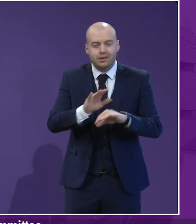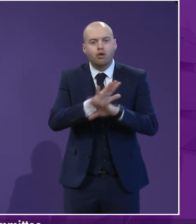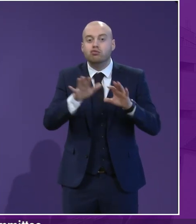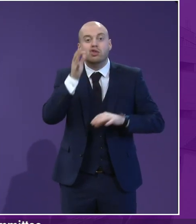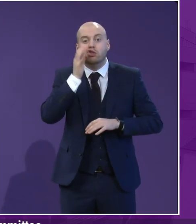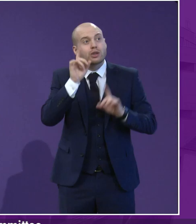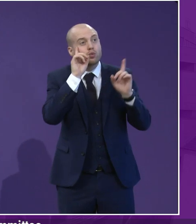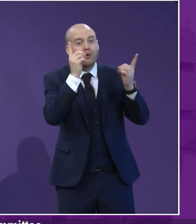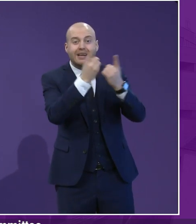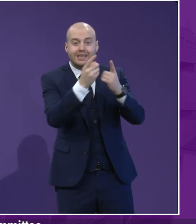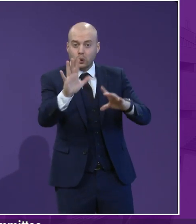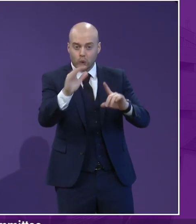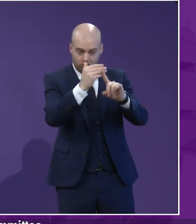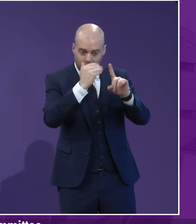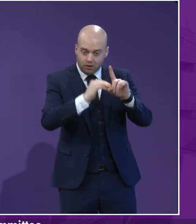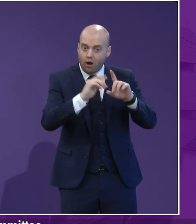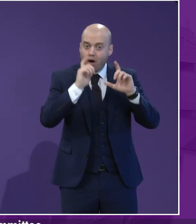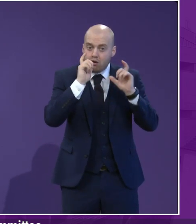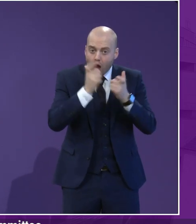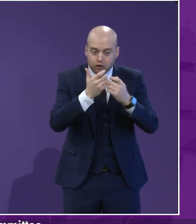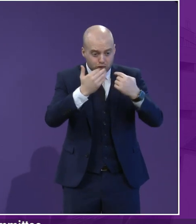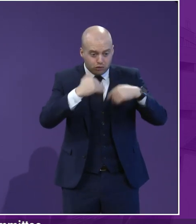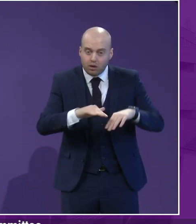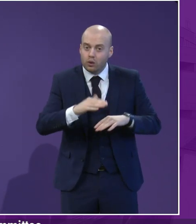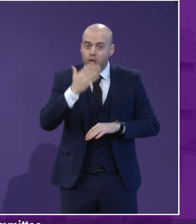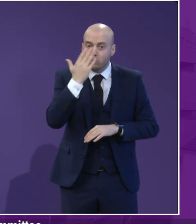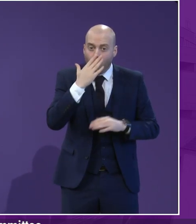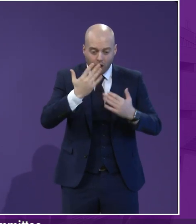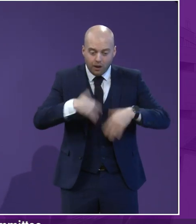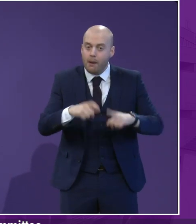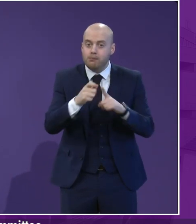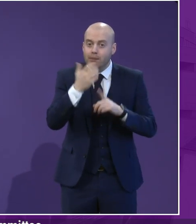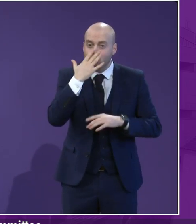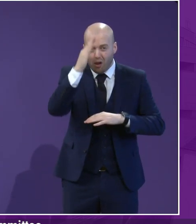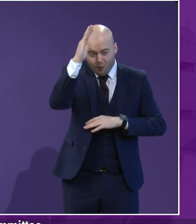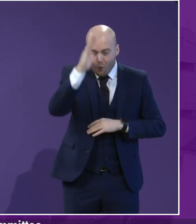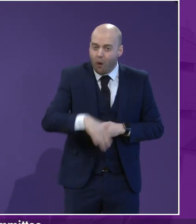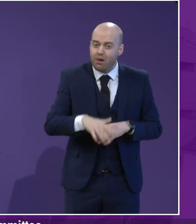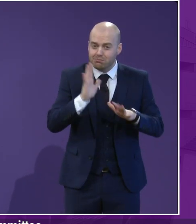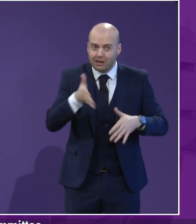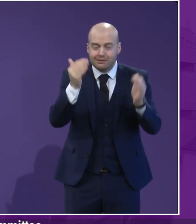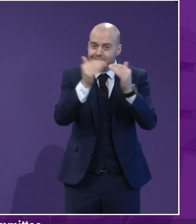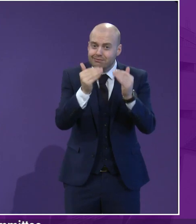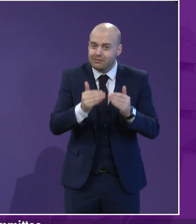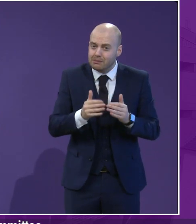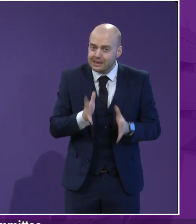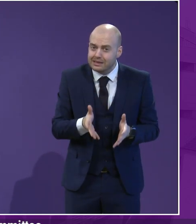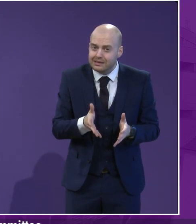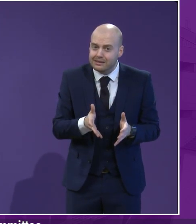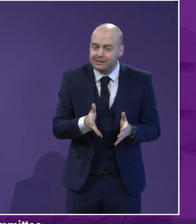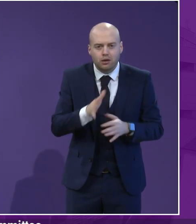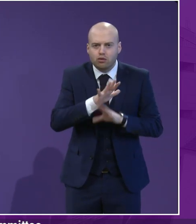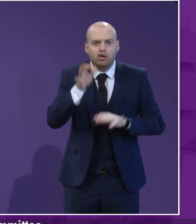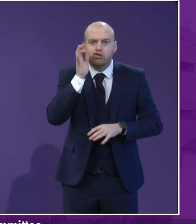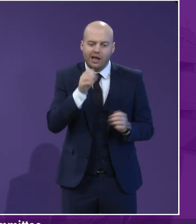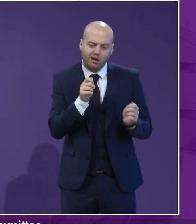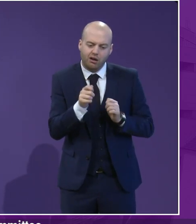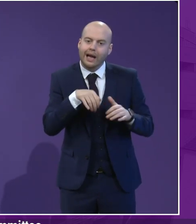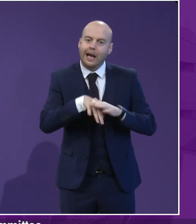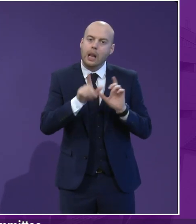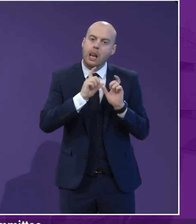from the micro adjustments in individual cases and asking what sorts of provision need to be put in place right through